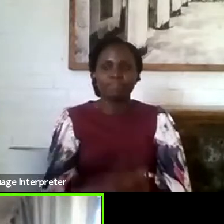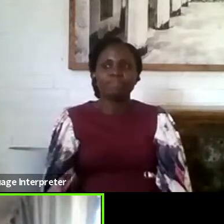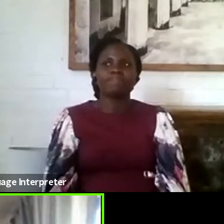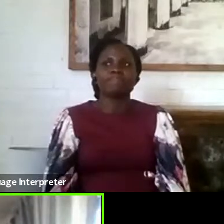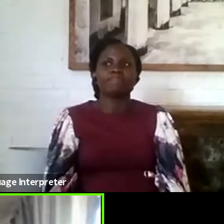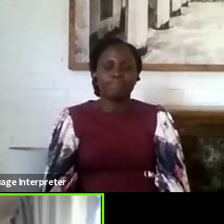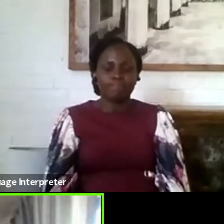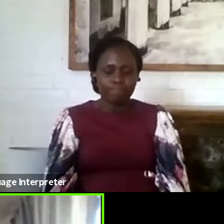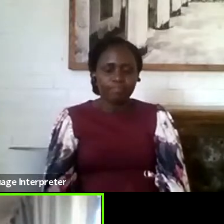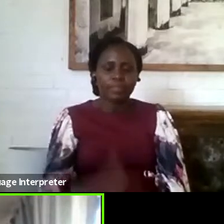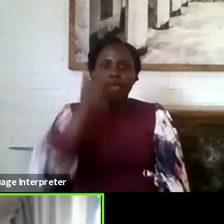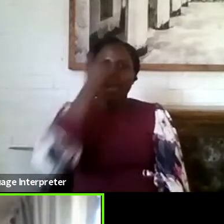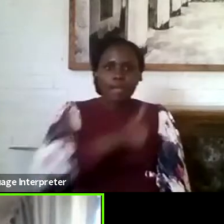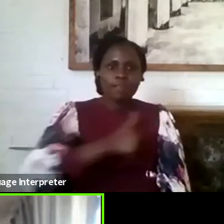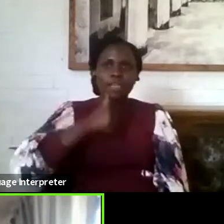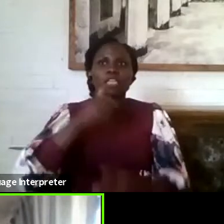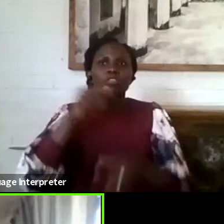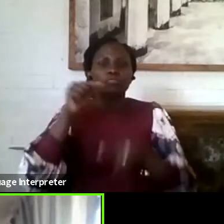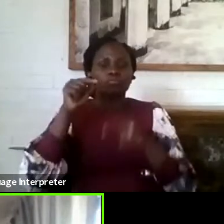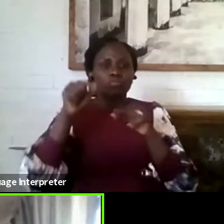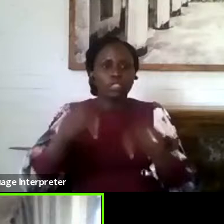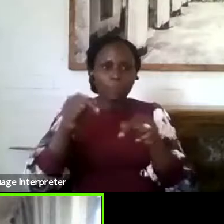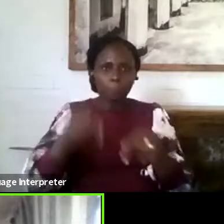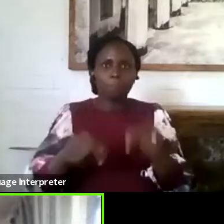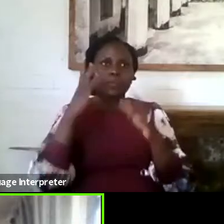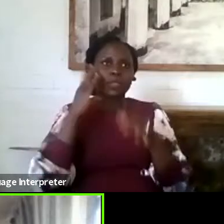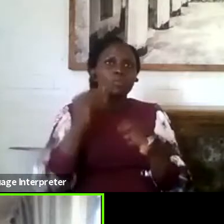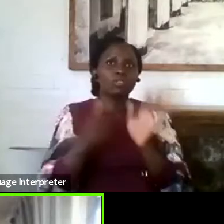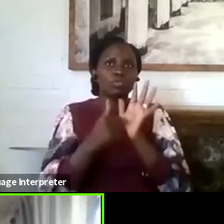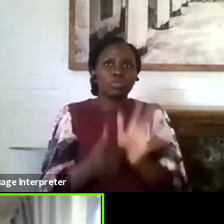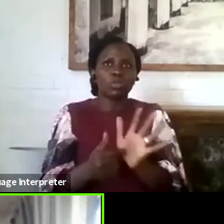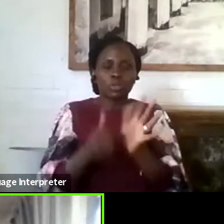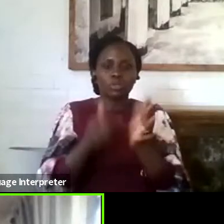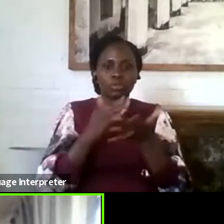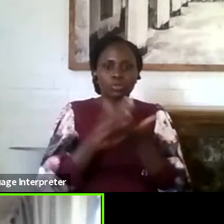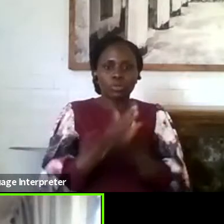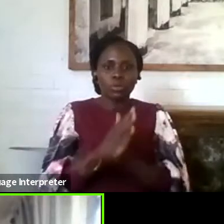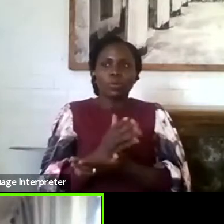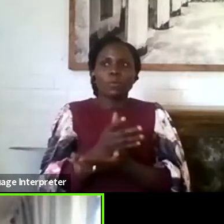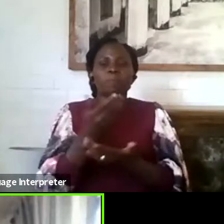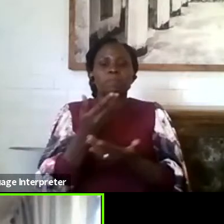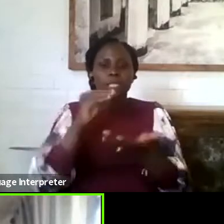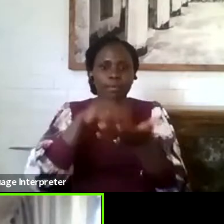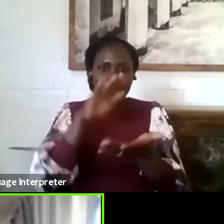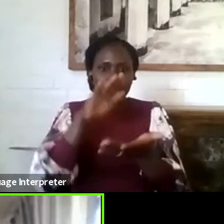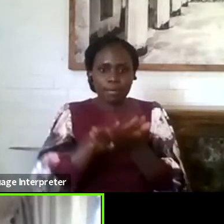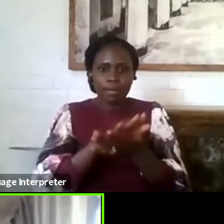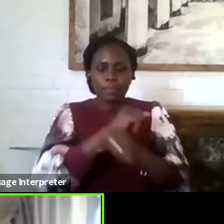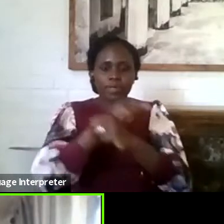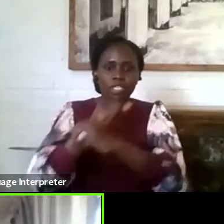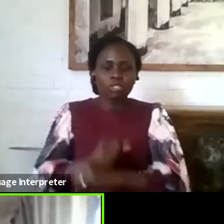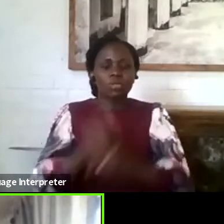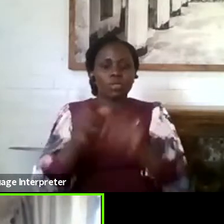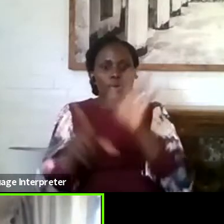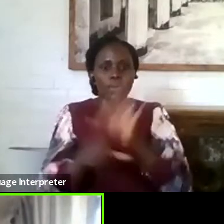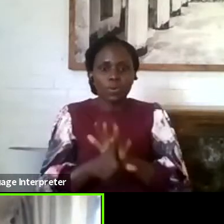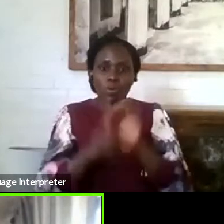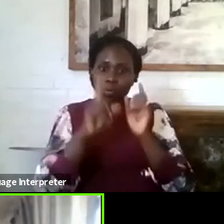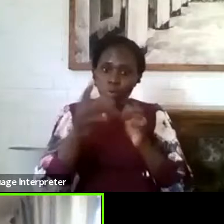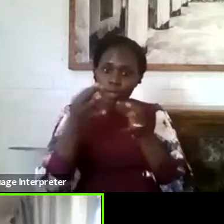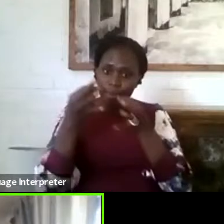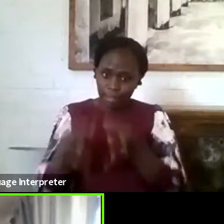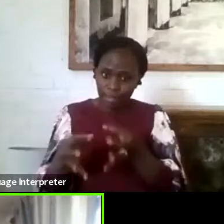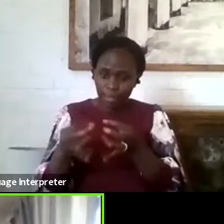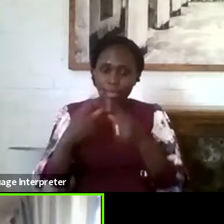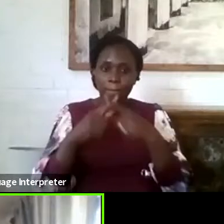countries, experience has shown that while the passage of data protection laws are one thing, the